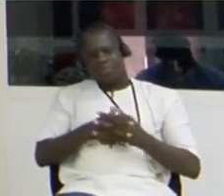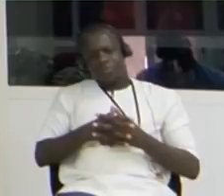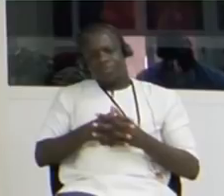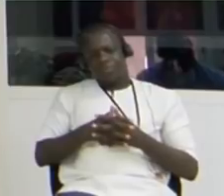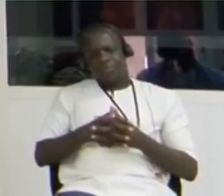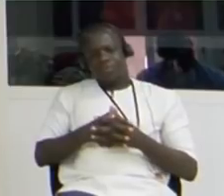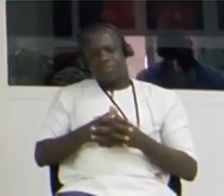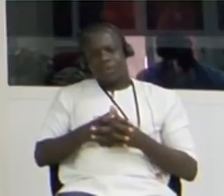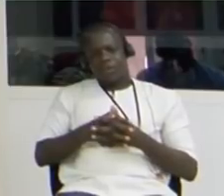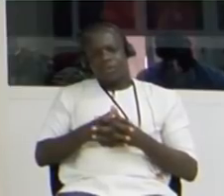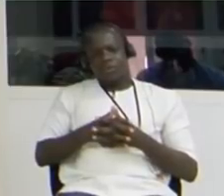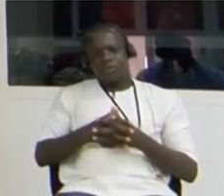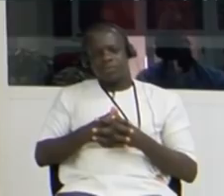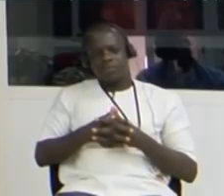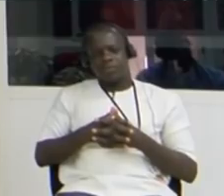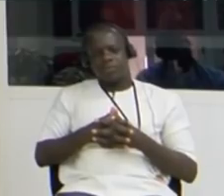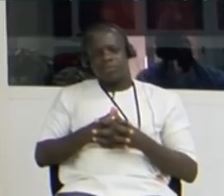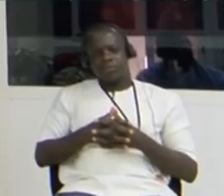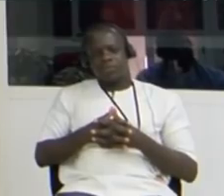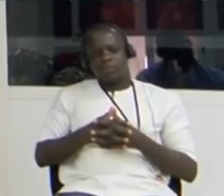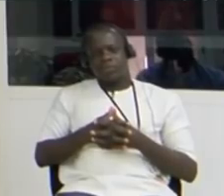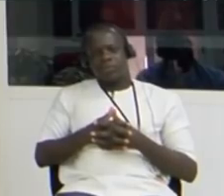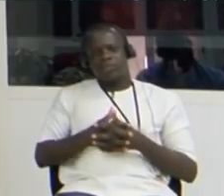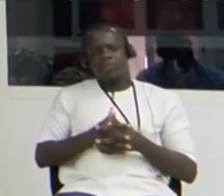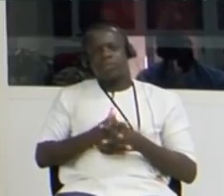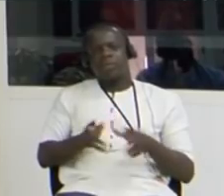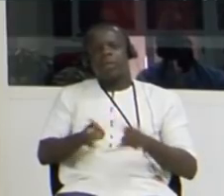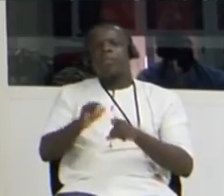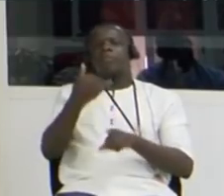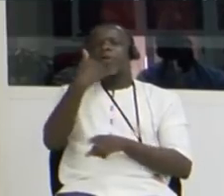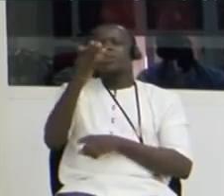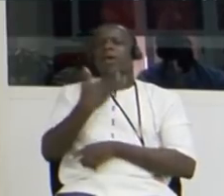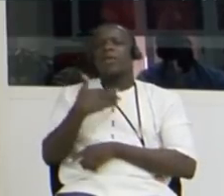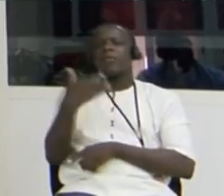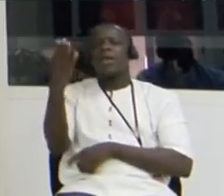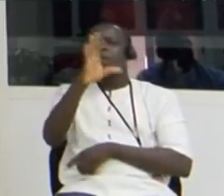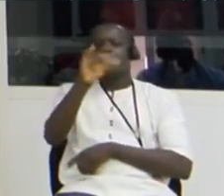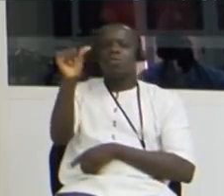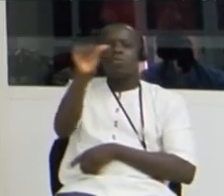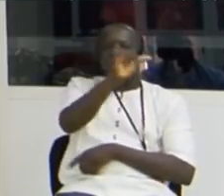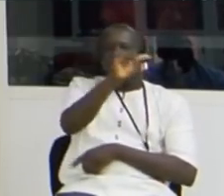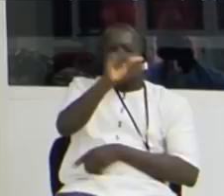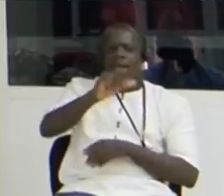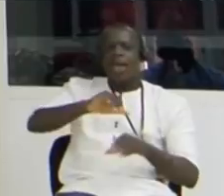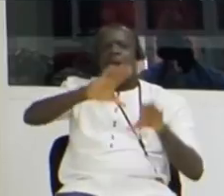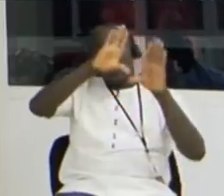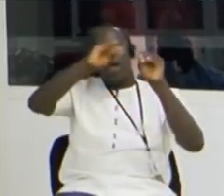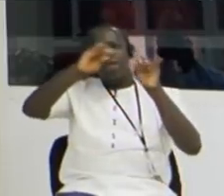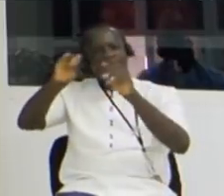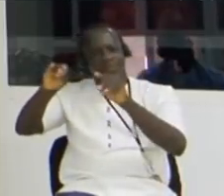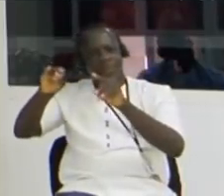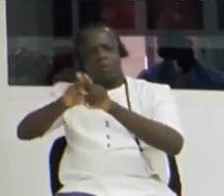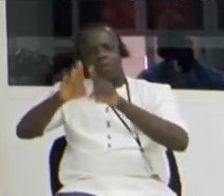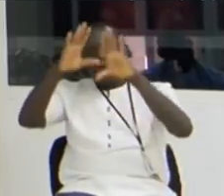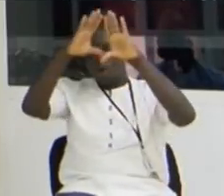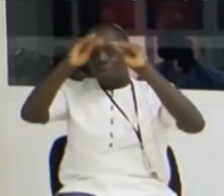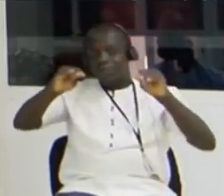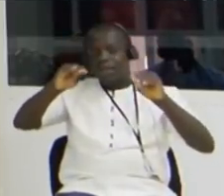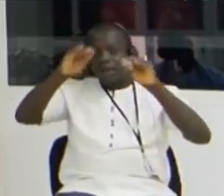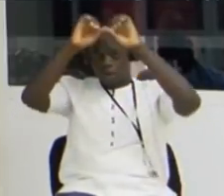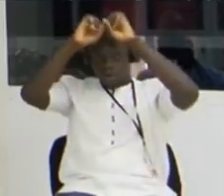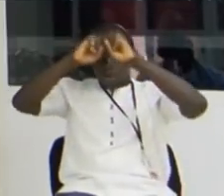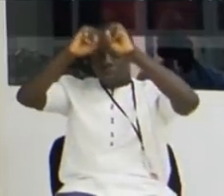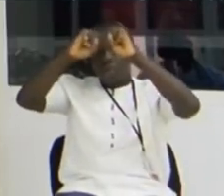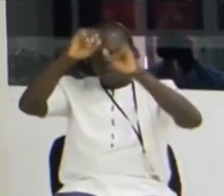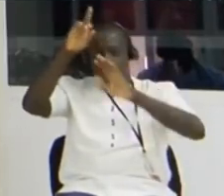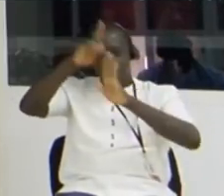And were there any other events, official events, that they were invited to attend? Still